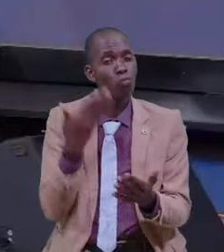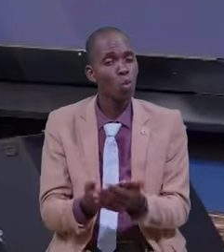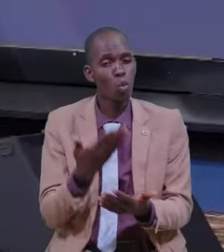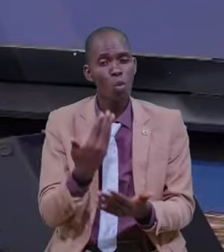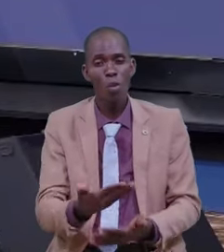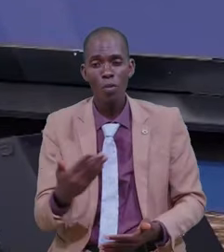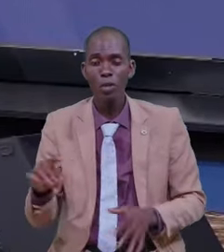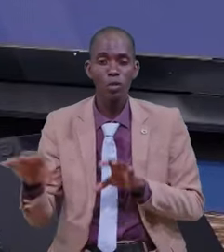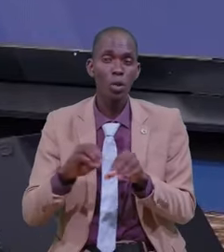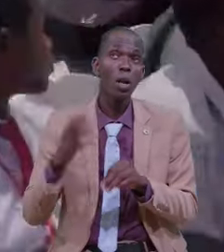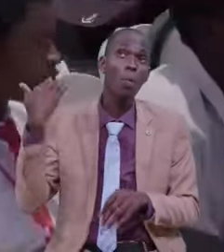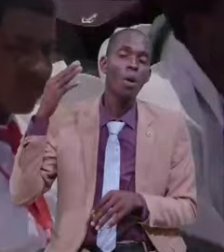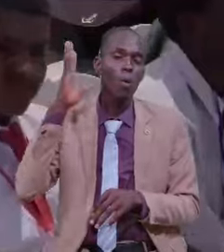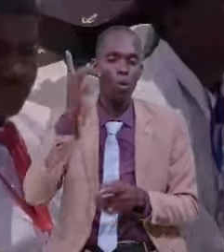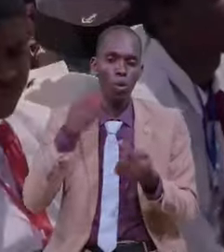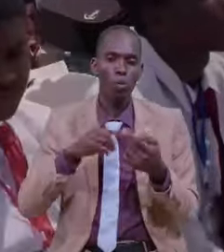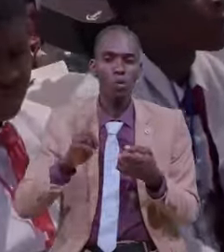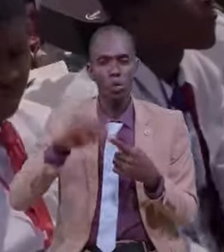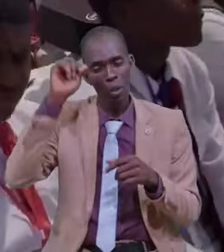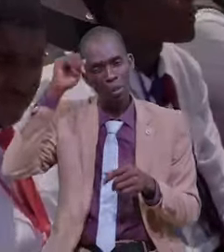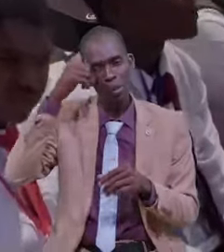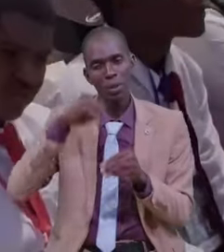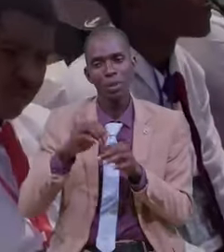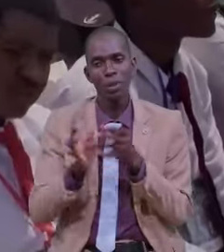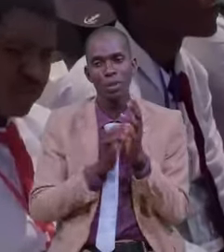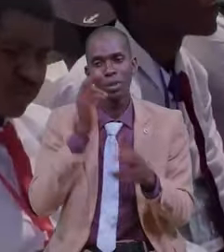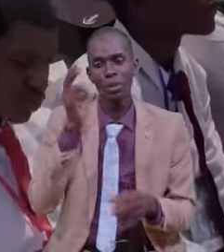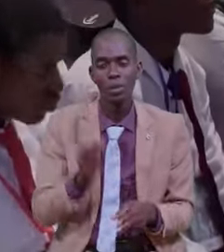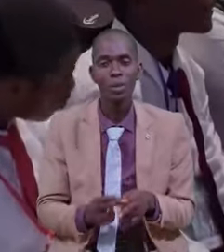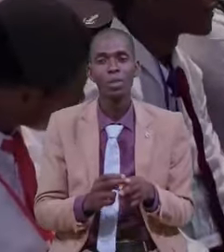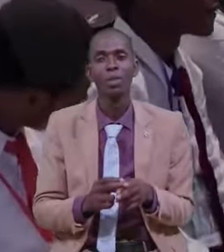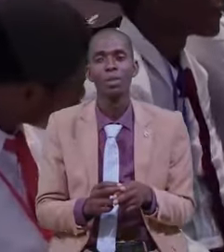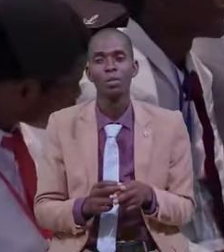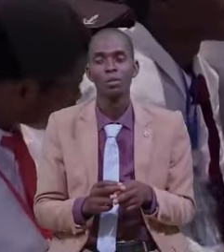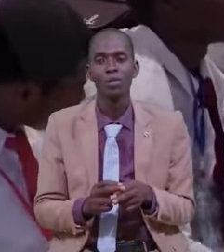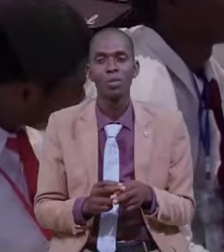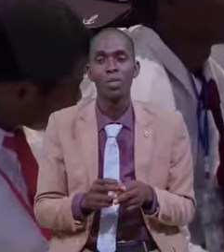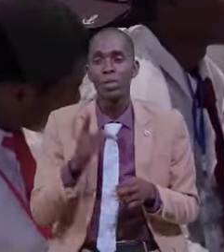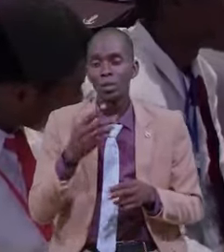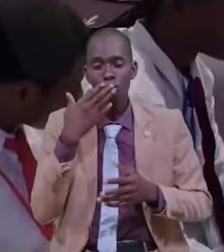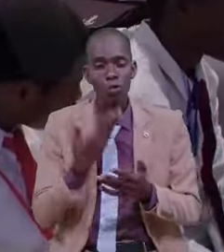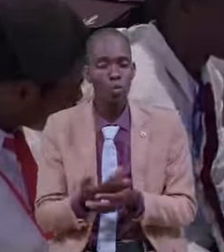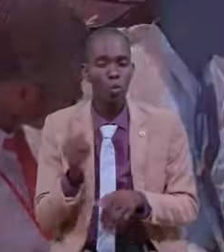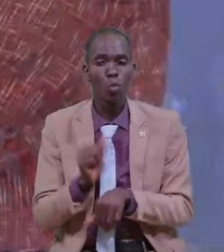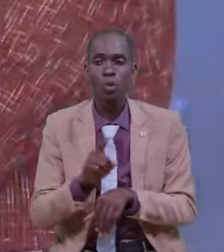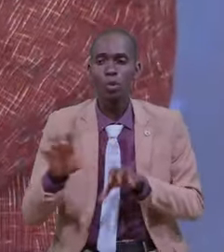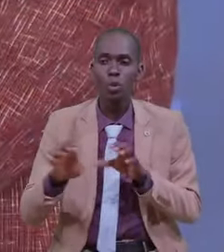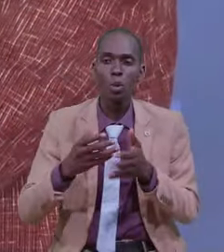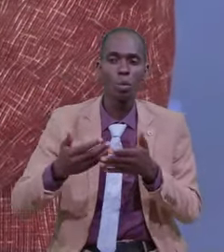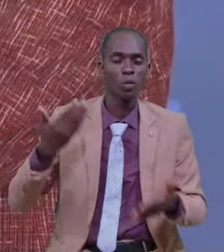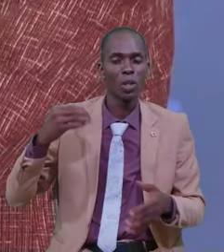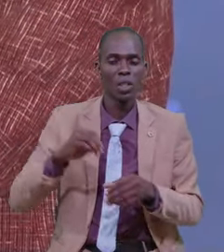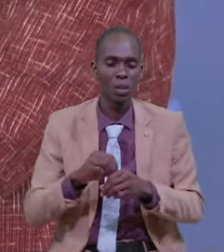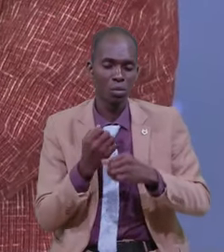will come to remembrance. The good part you played before in preserving